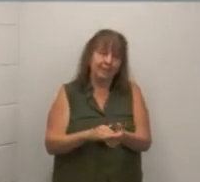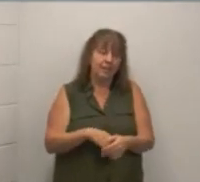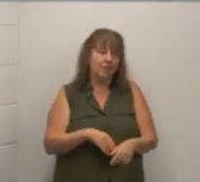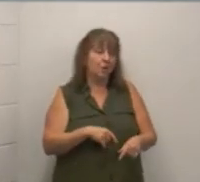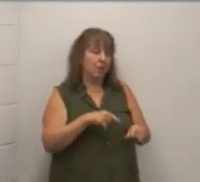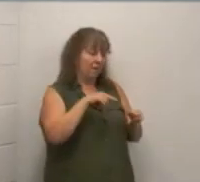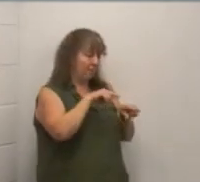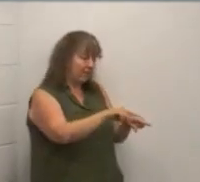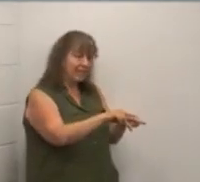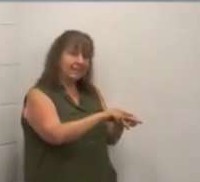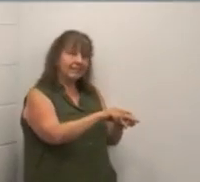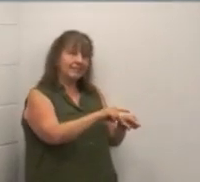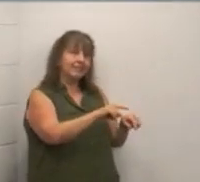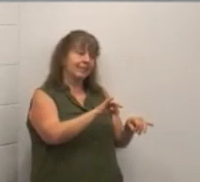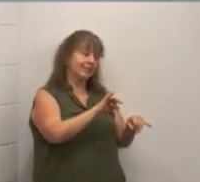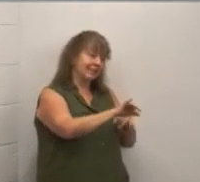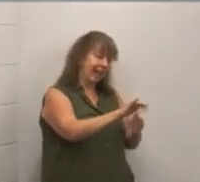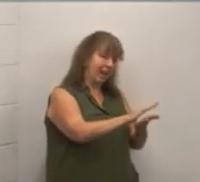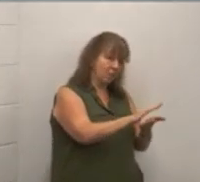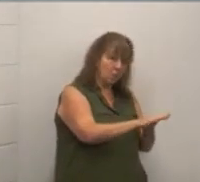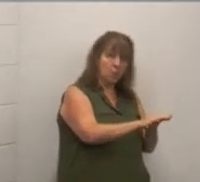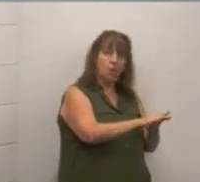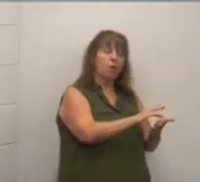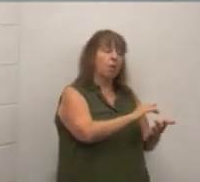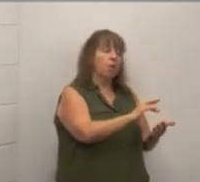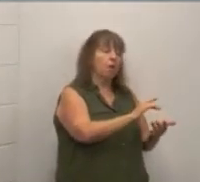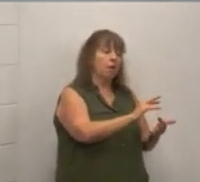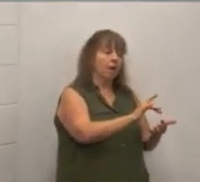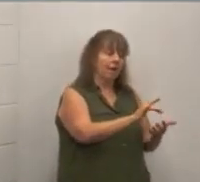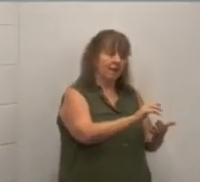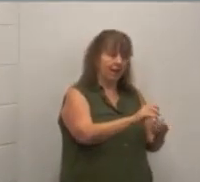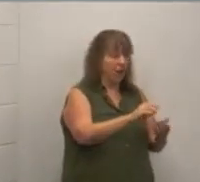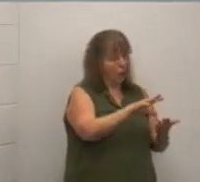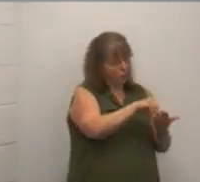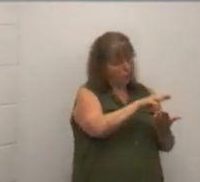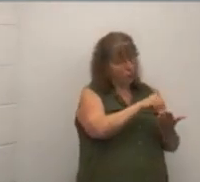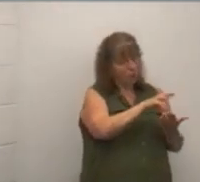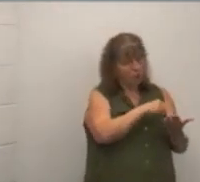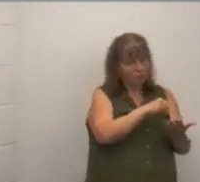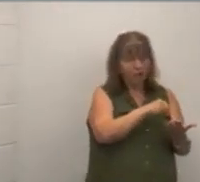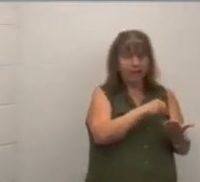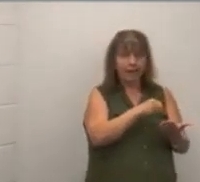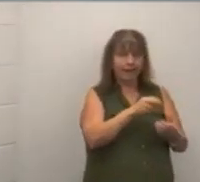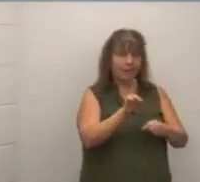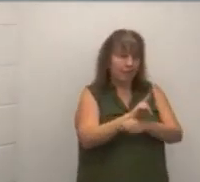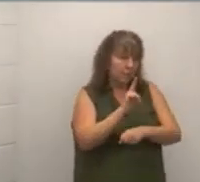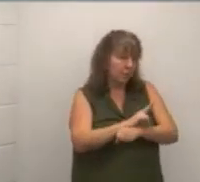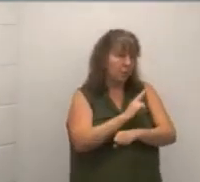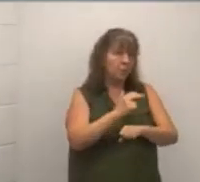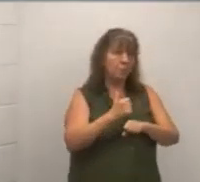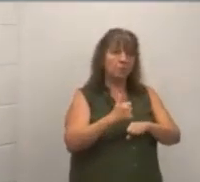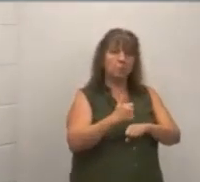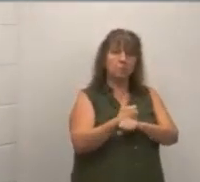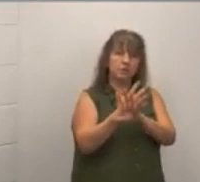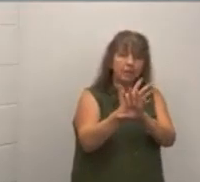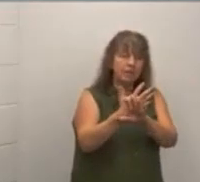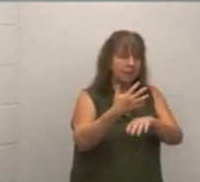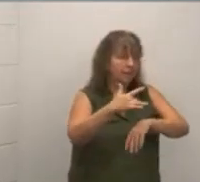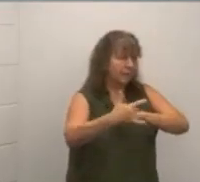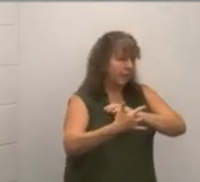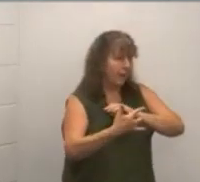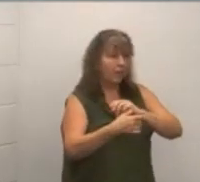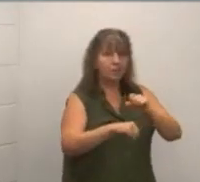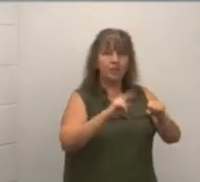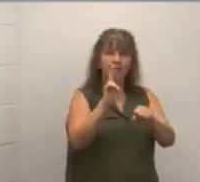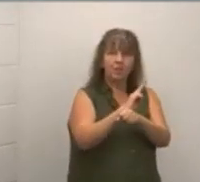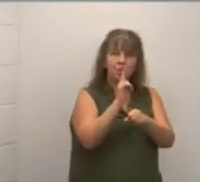students to be in school, learning how to access and utilize the different technology